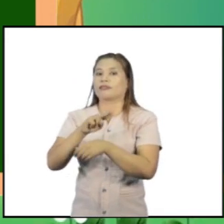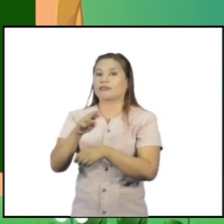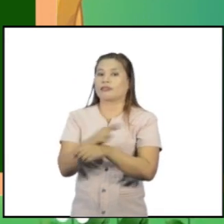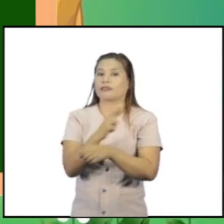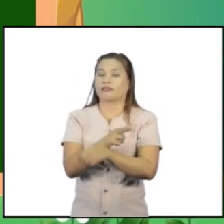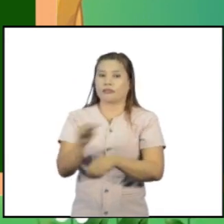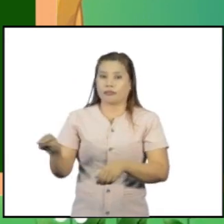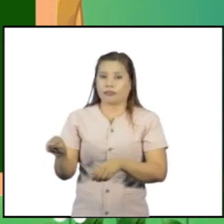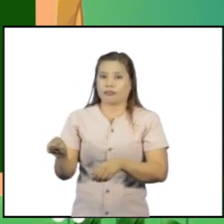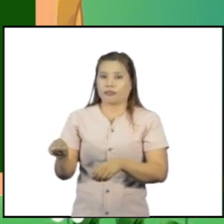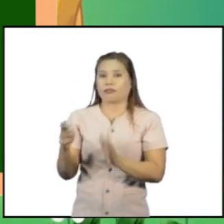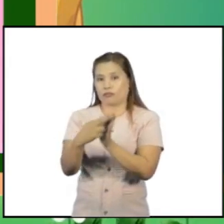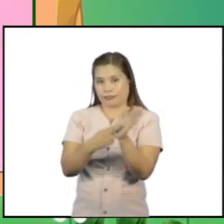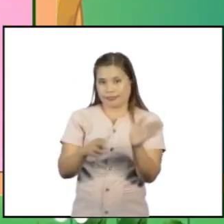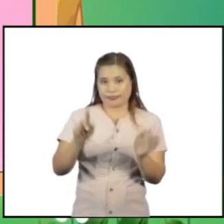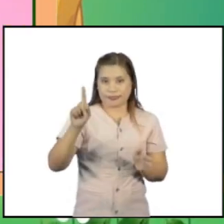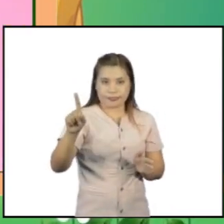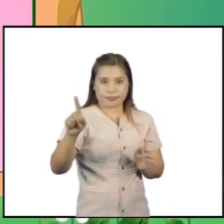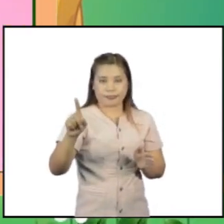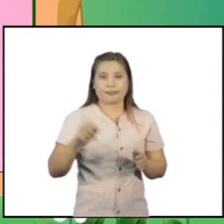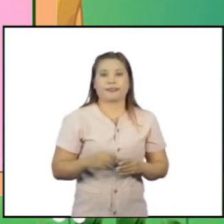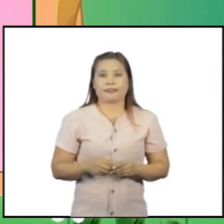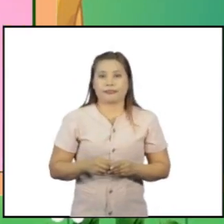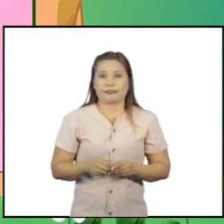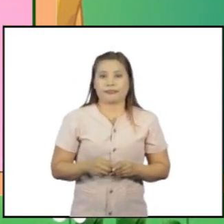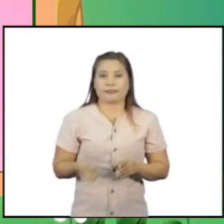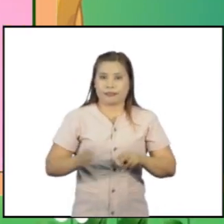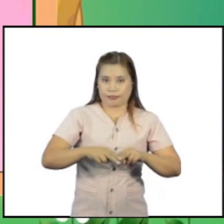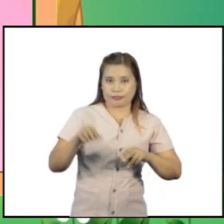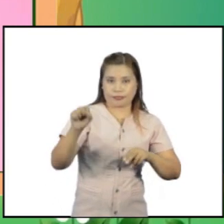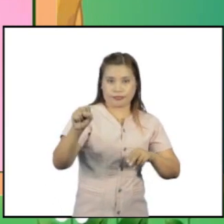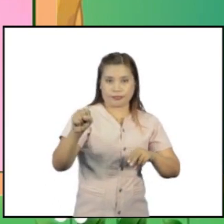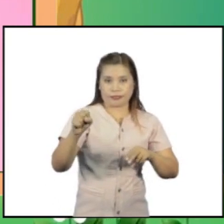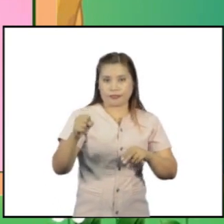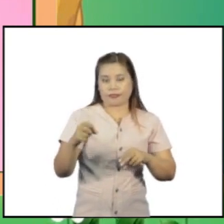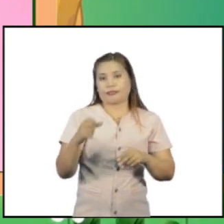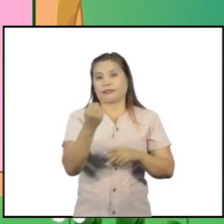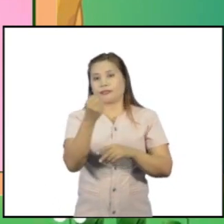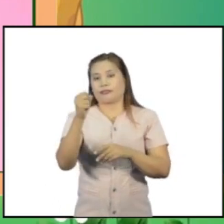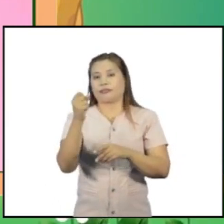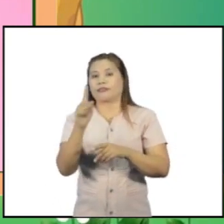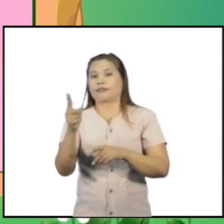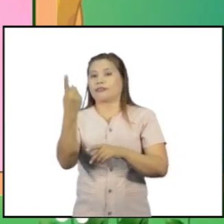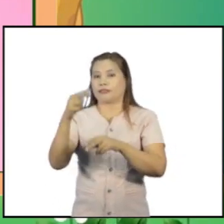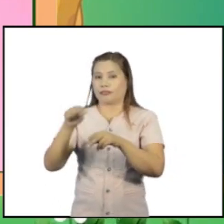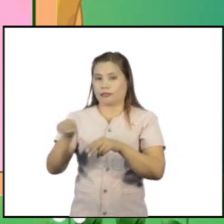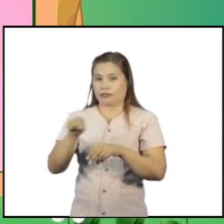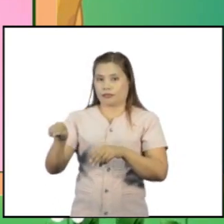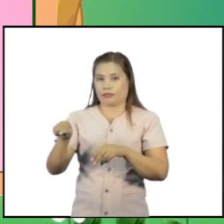nouns. Rule number 1. Add an S to singular nouns.